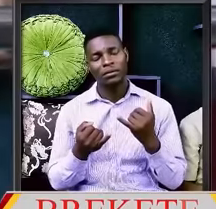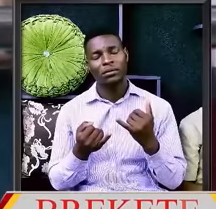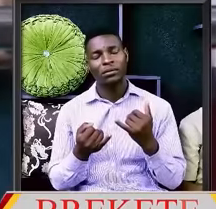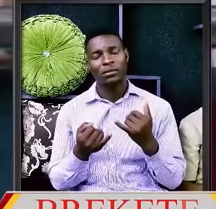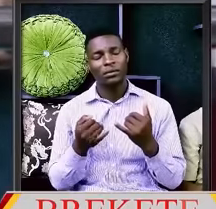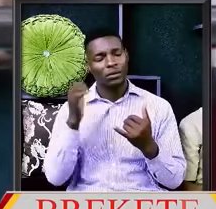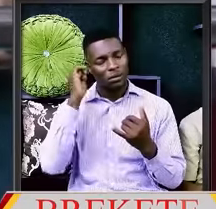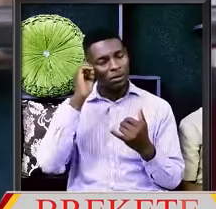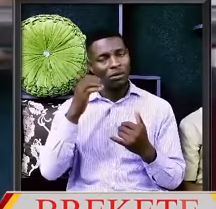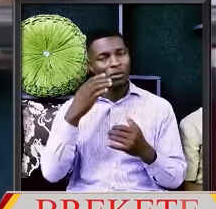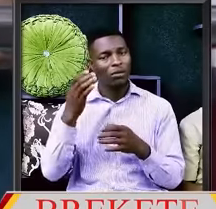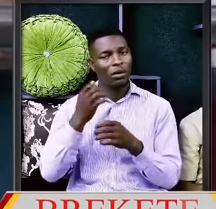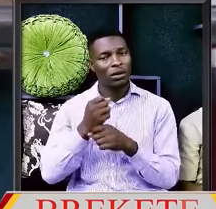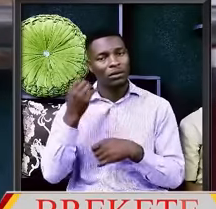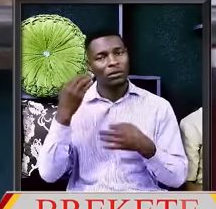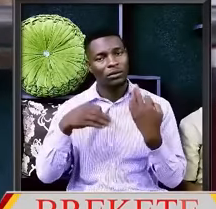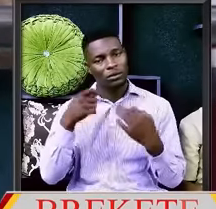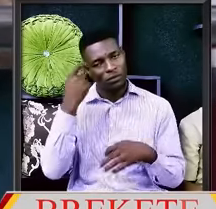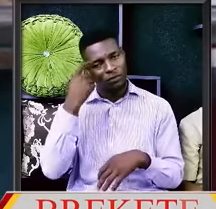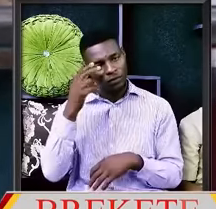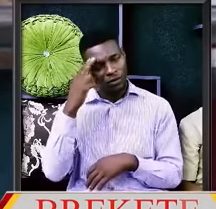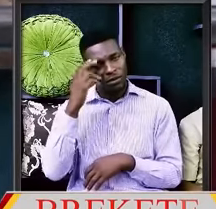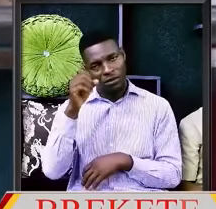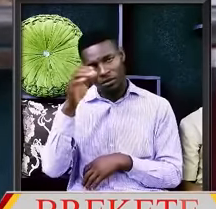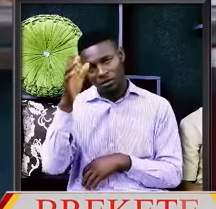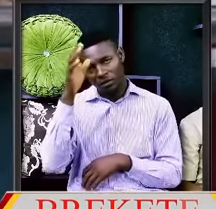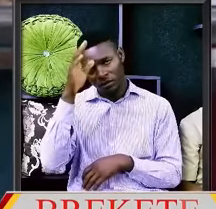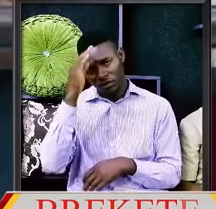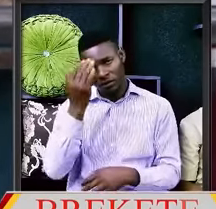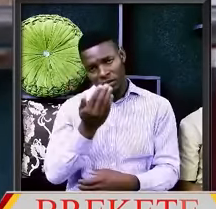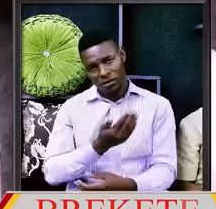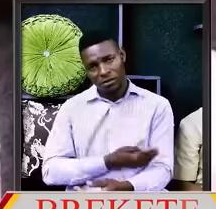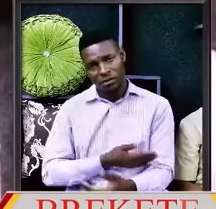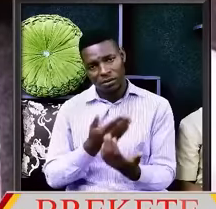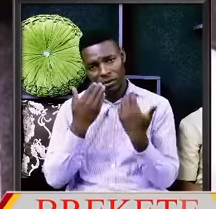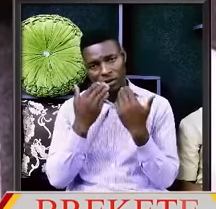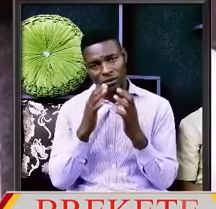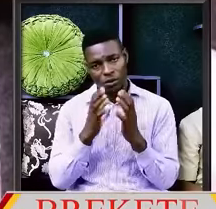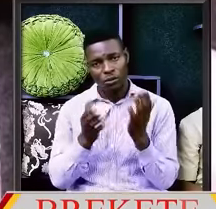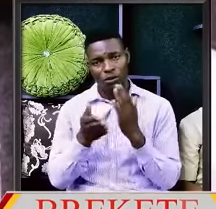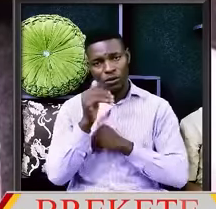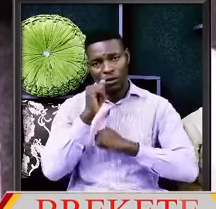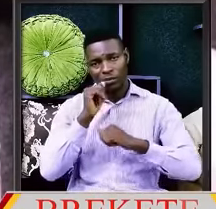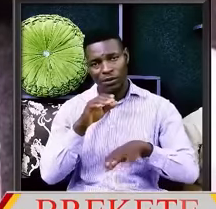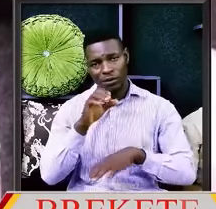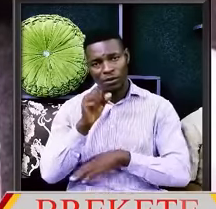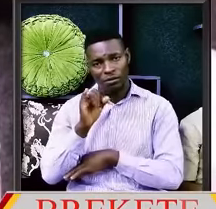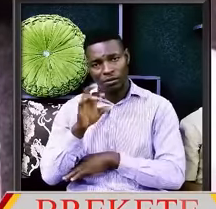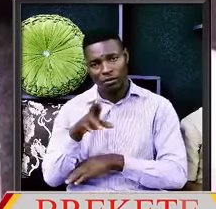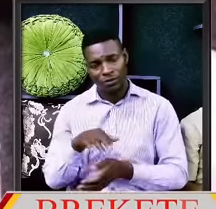would have that justice for his son. Amen. Thank you so much, sir. Thank God you. Bless you, Amen, sir. Amen, ma. Thank you.